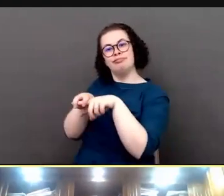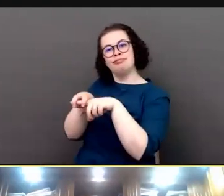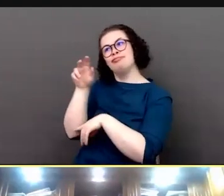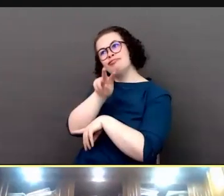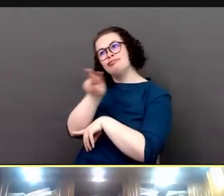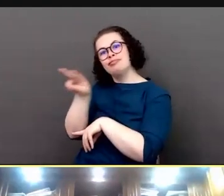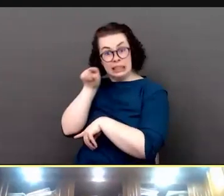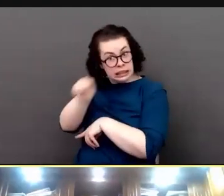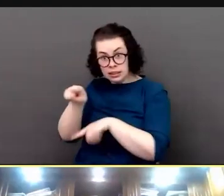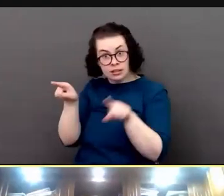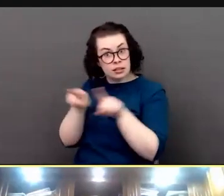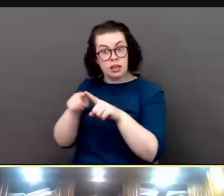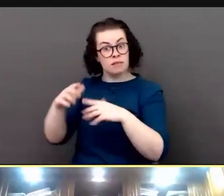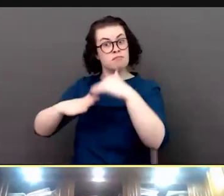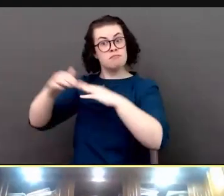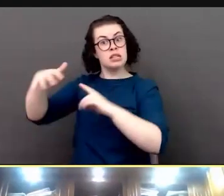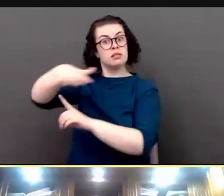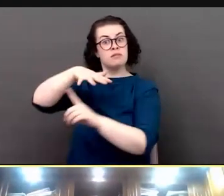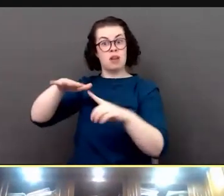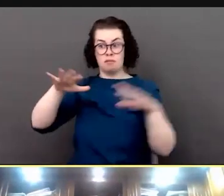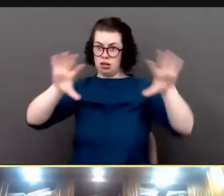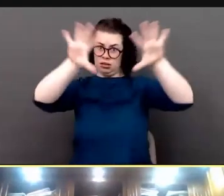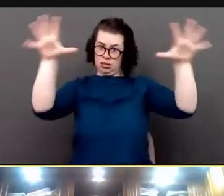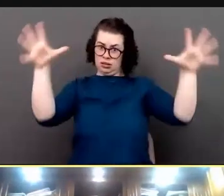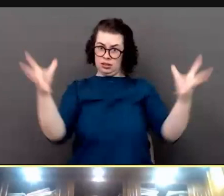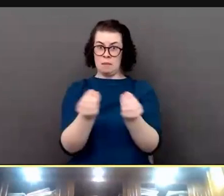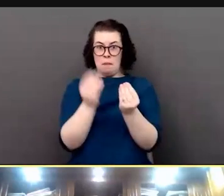buildings. So it provides really a very complete